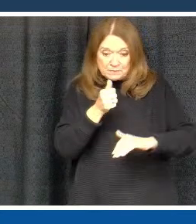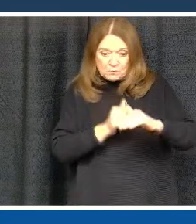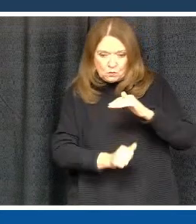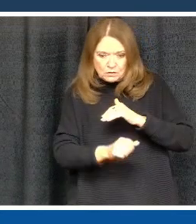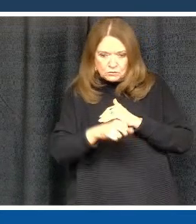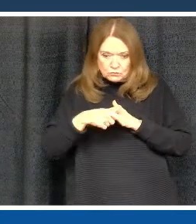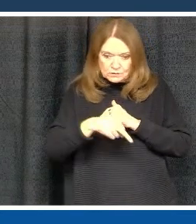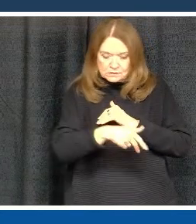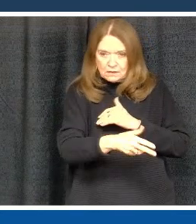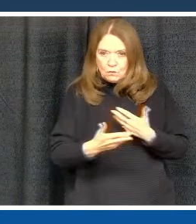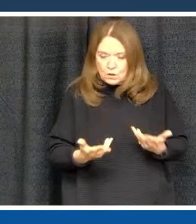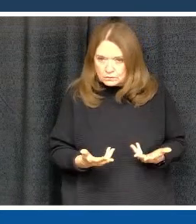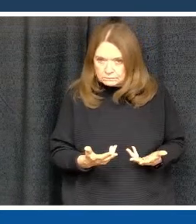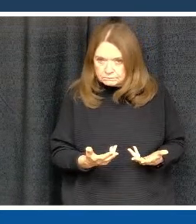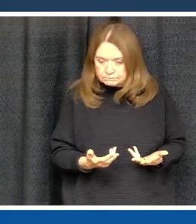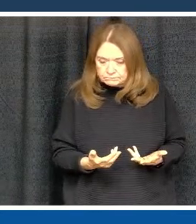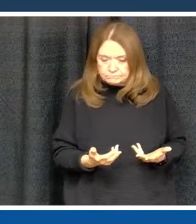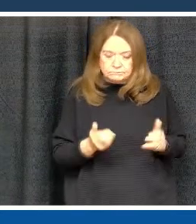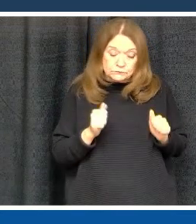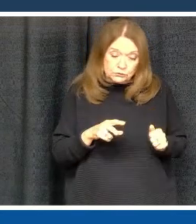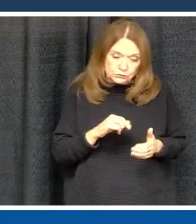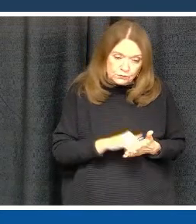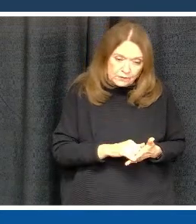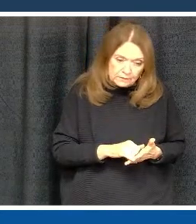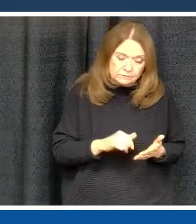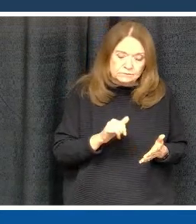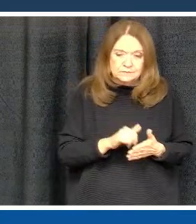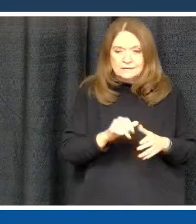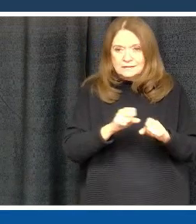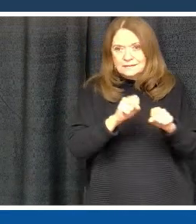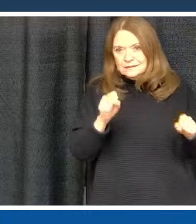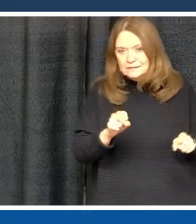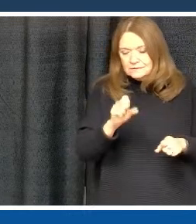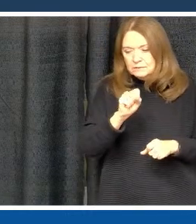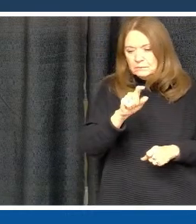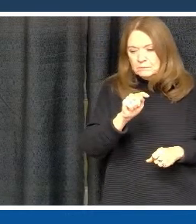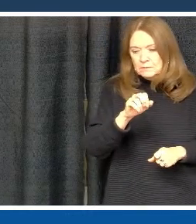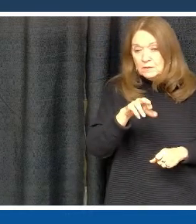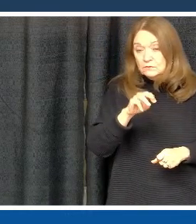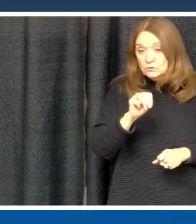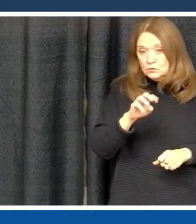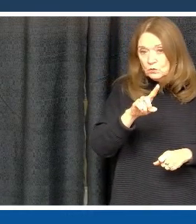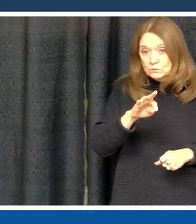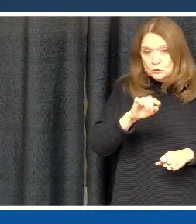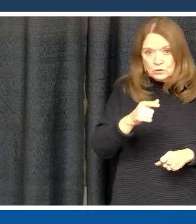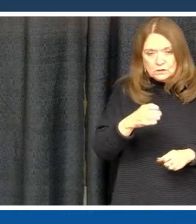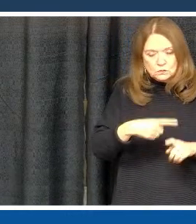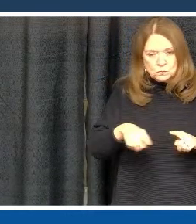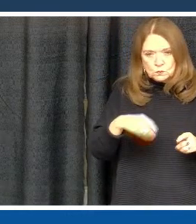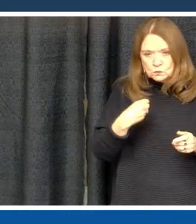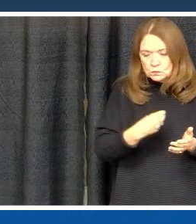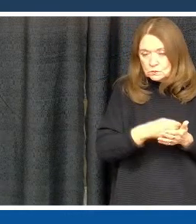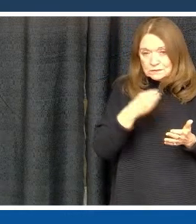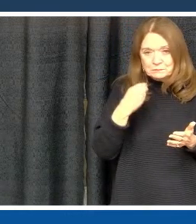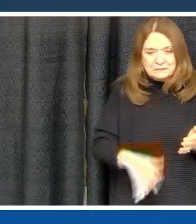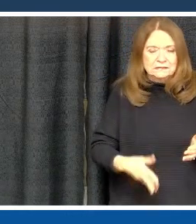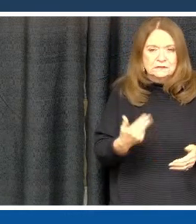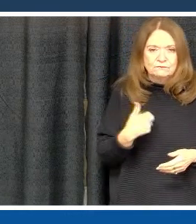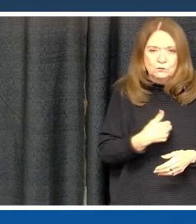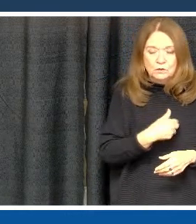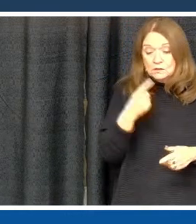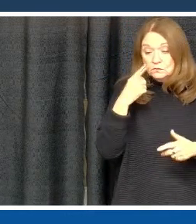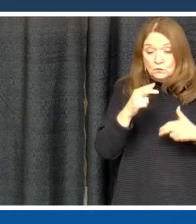would be through just the system of storm drainage, and that's obviously considerable expense for us, for a